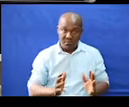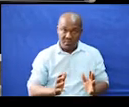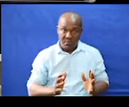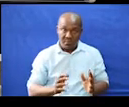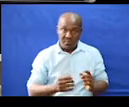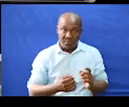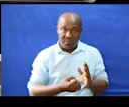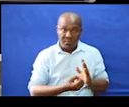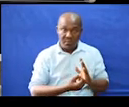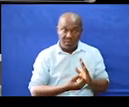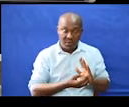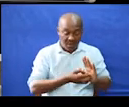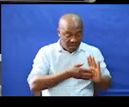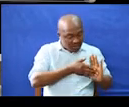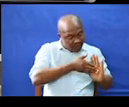from